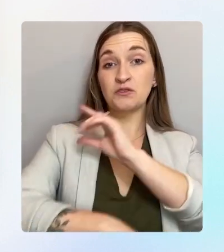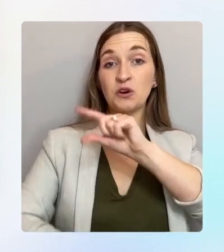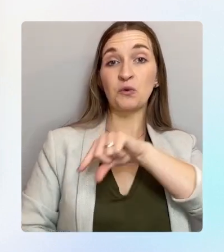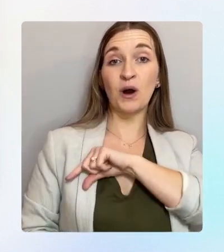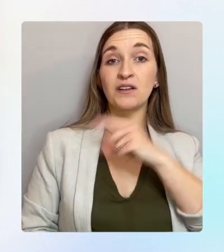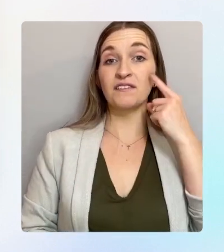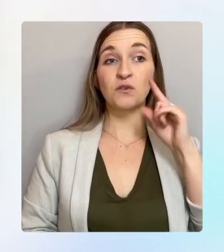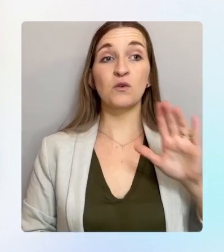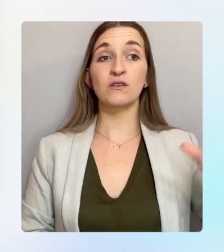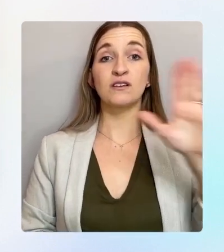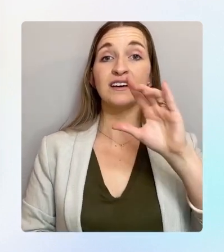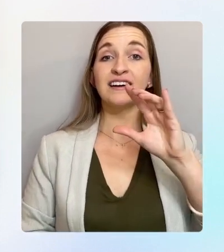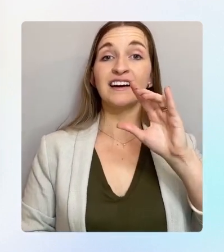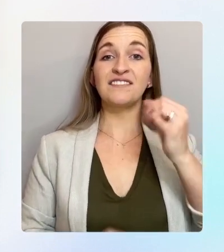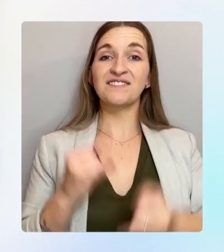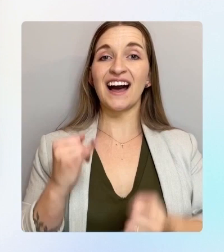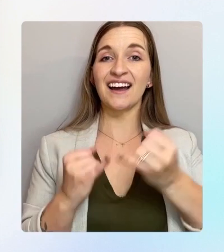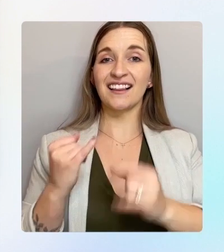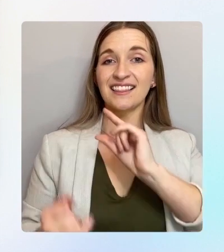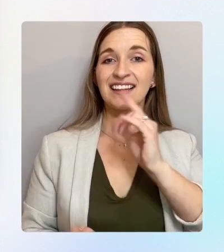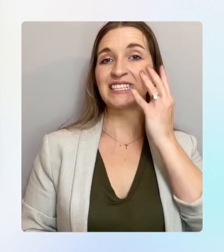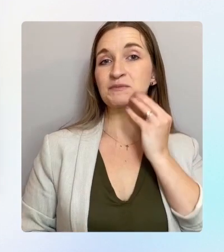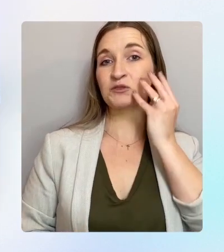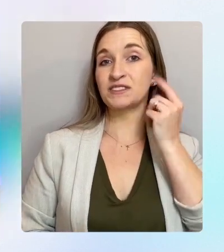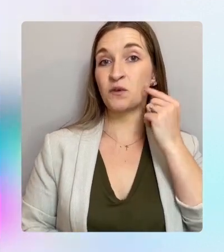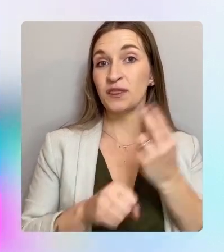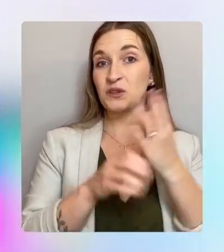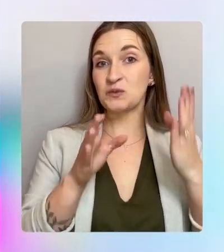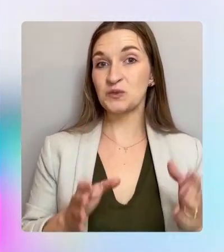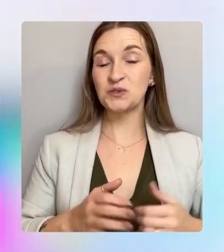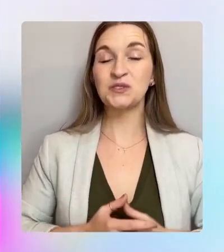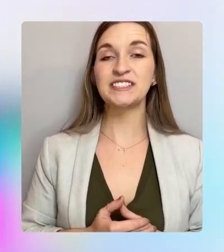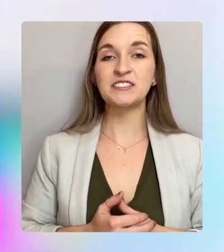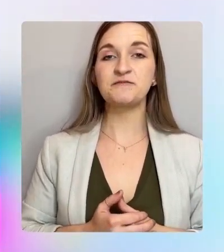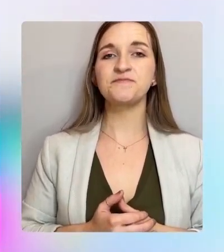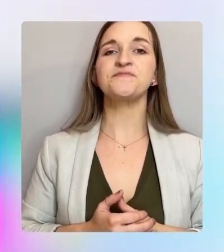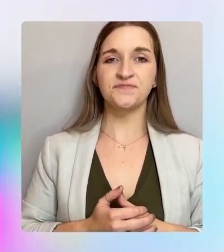as improve the quality of their final experience.